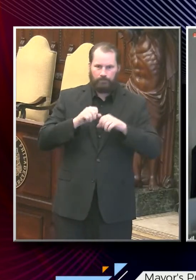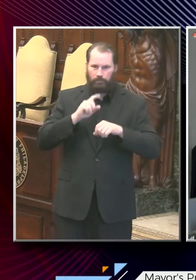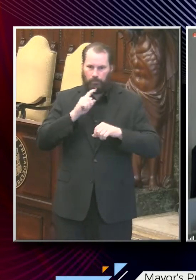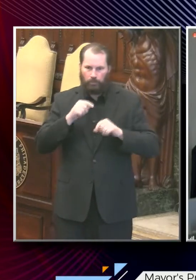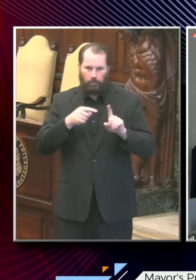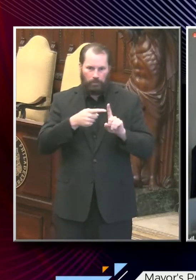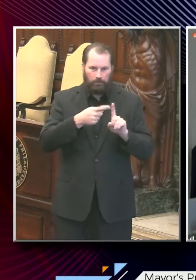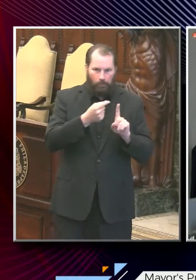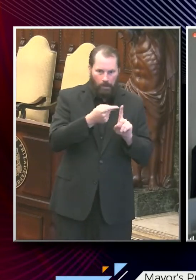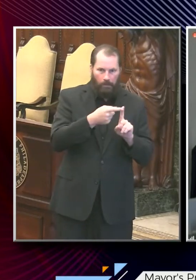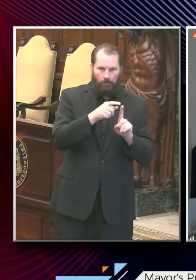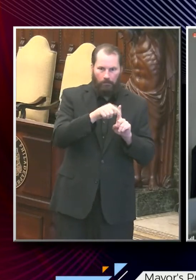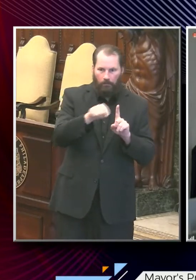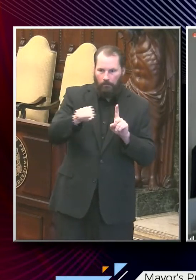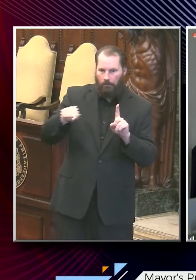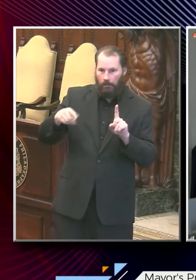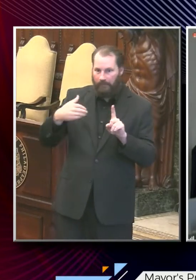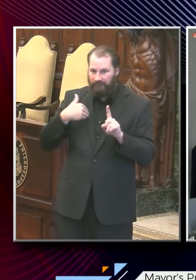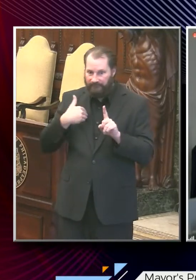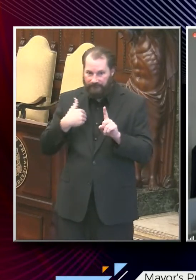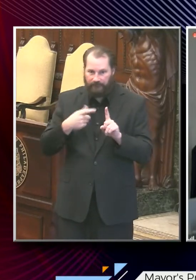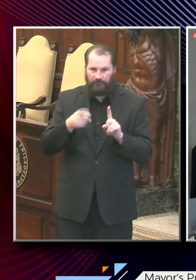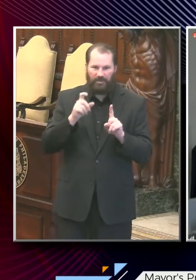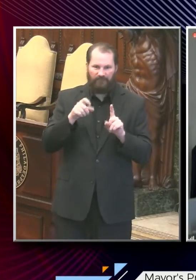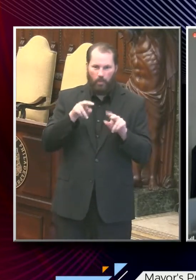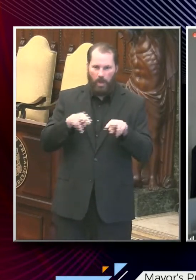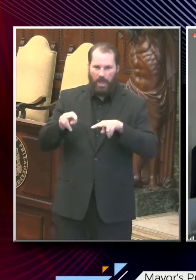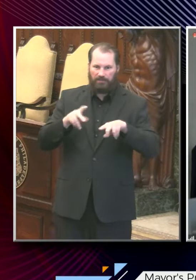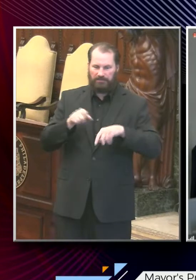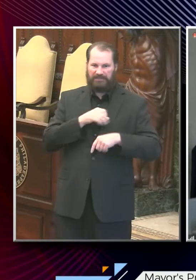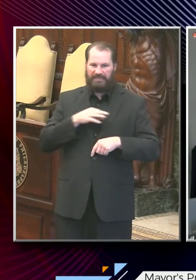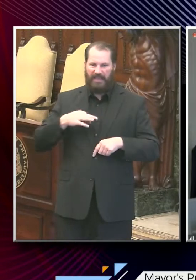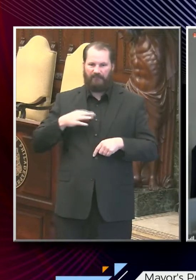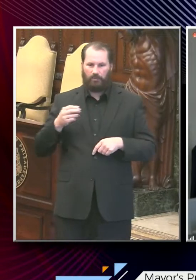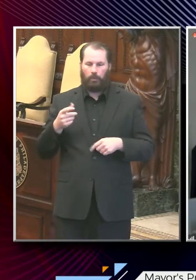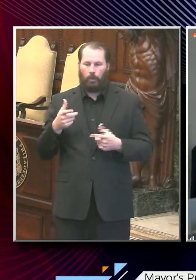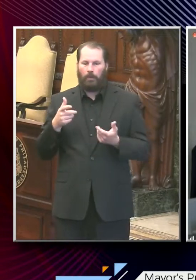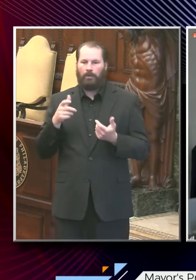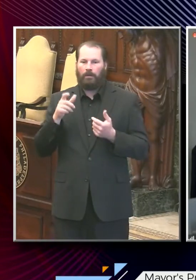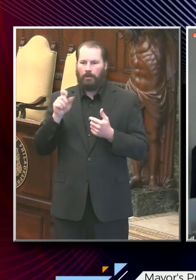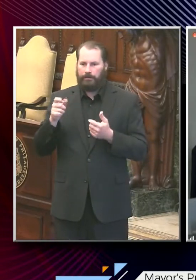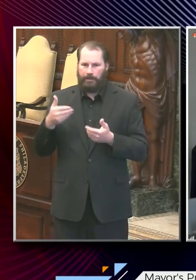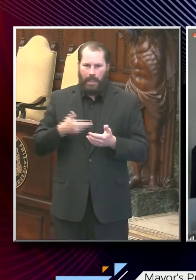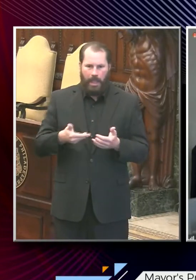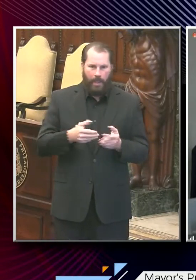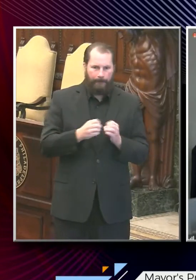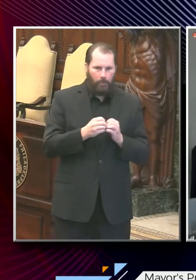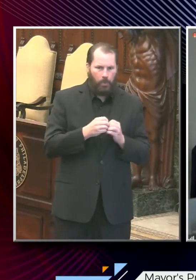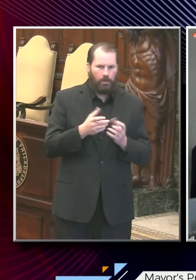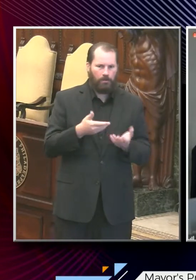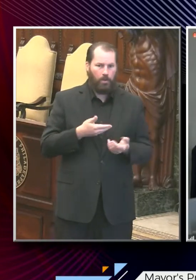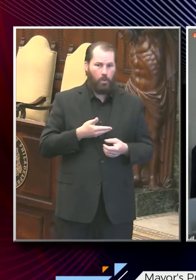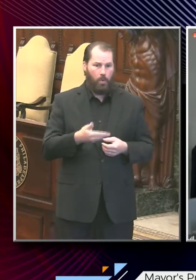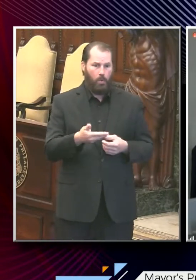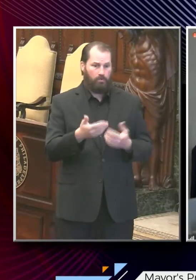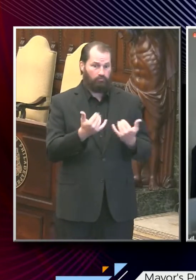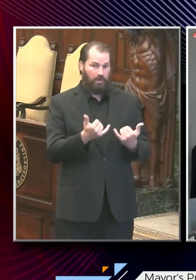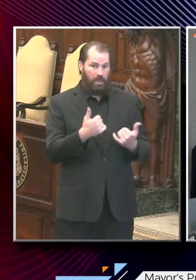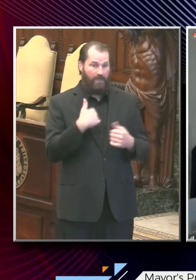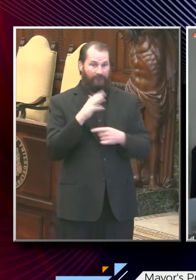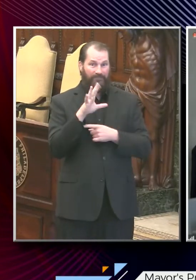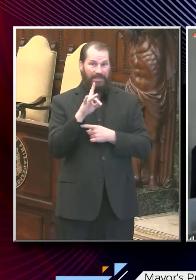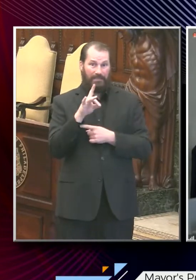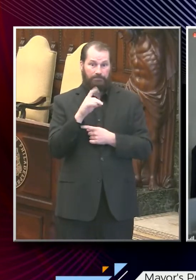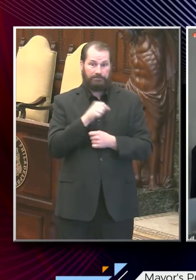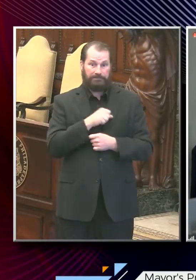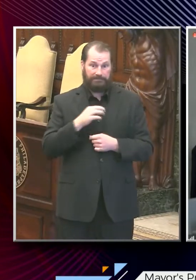to do that. In particular, we've been hiring staff. So we now have 58 staff we've hired to do contact tracing, and we hope to have